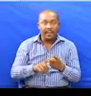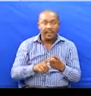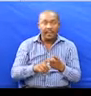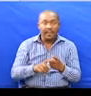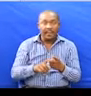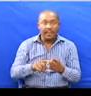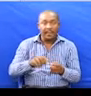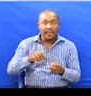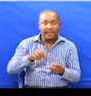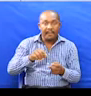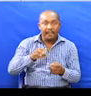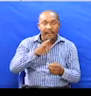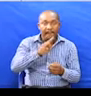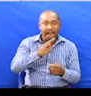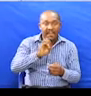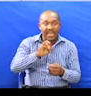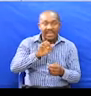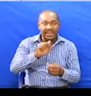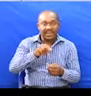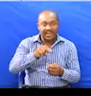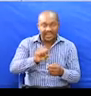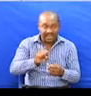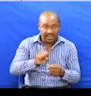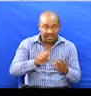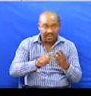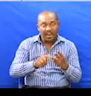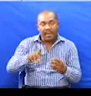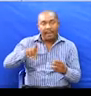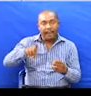from beans, as we saw here, from beans,